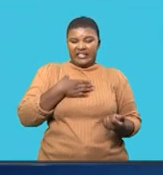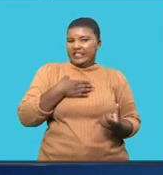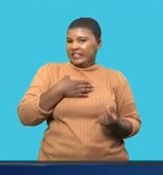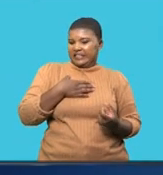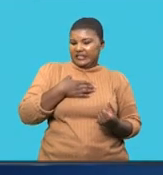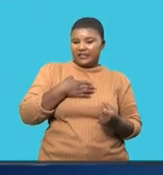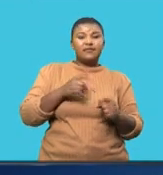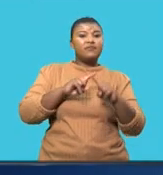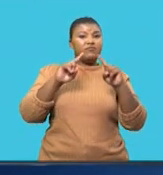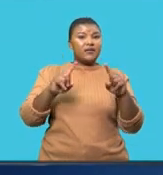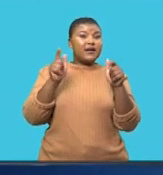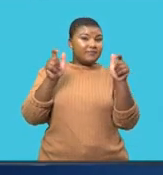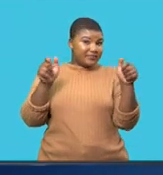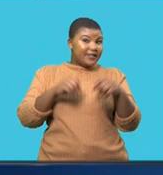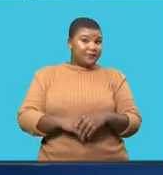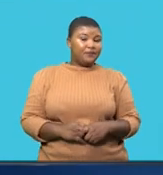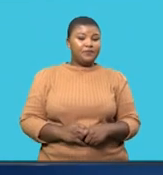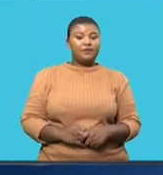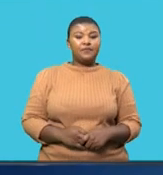The third question,